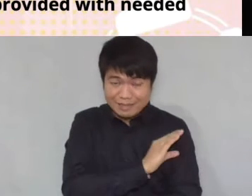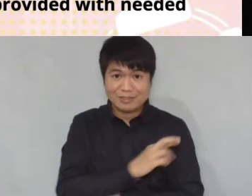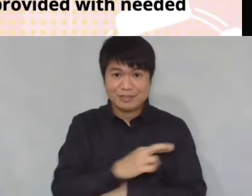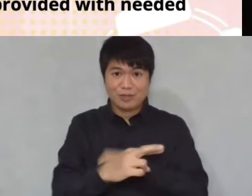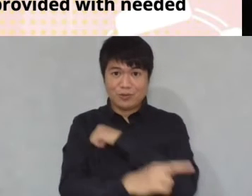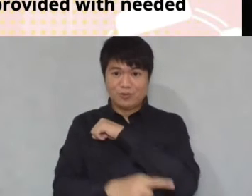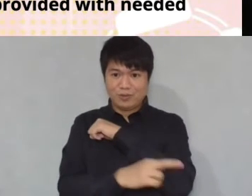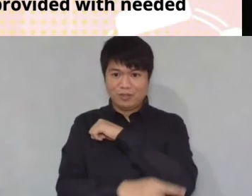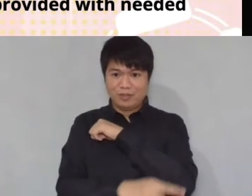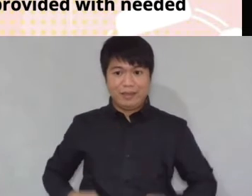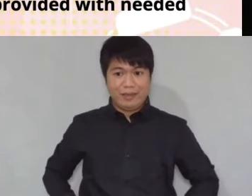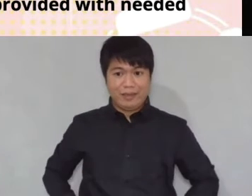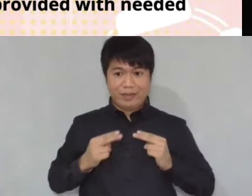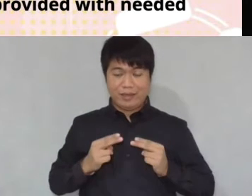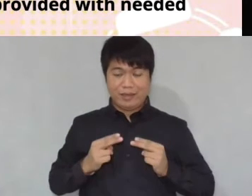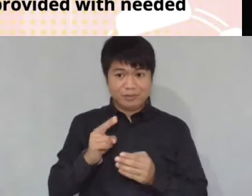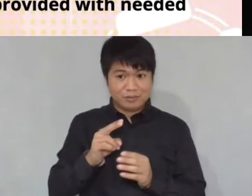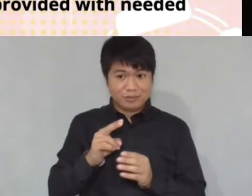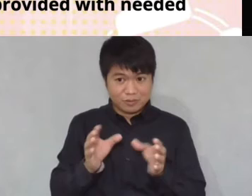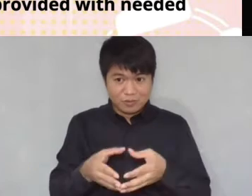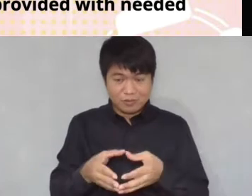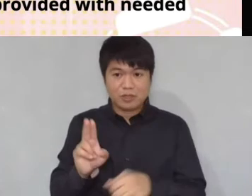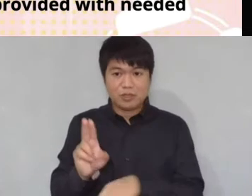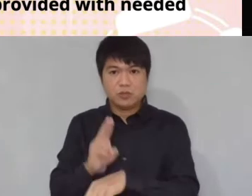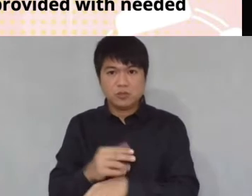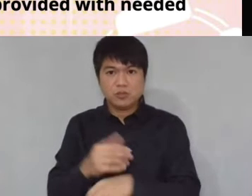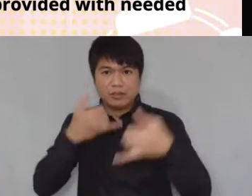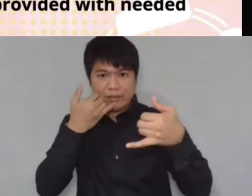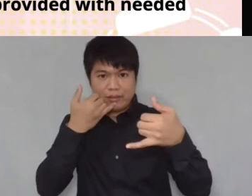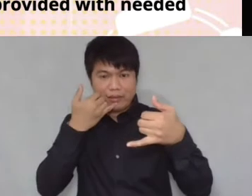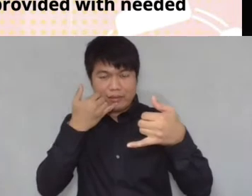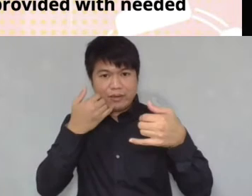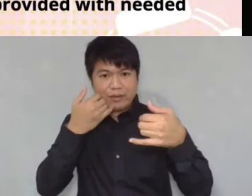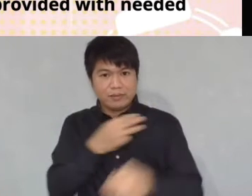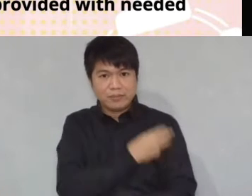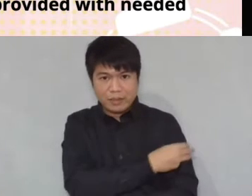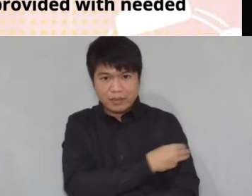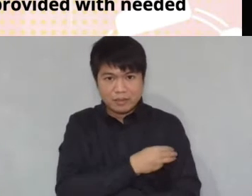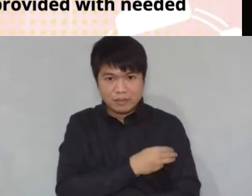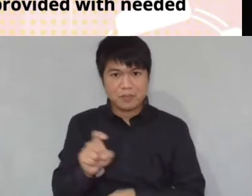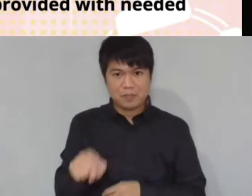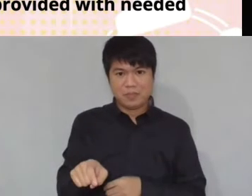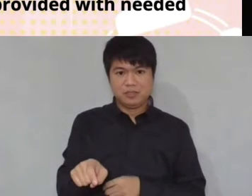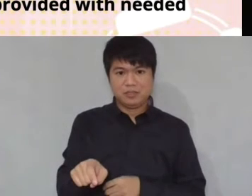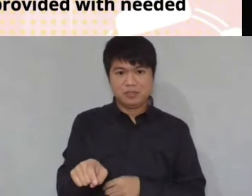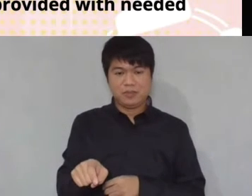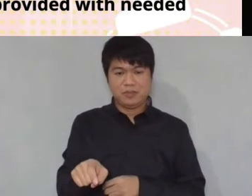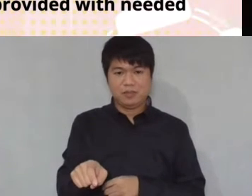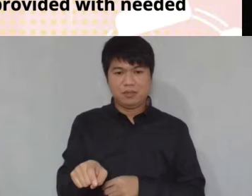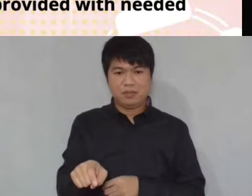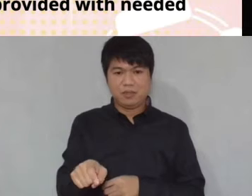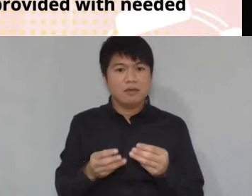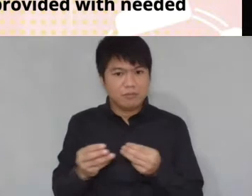the rural health unit, the use of telehealth should be within, within predictable